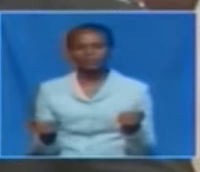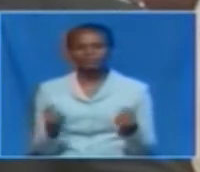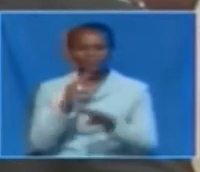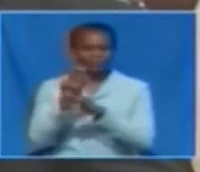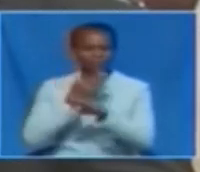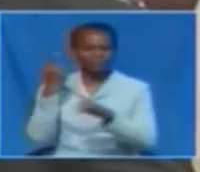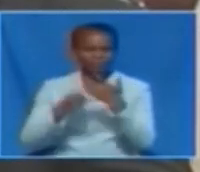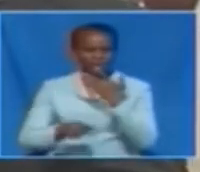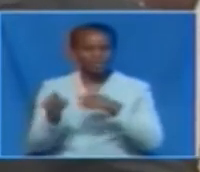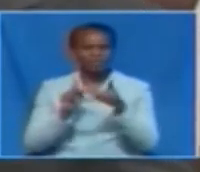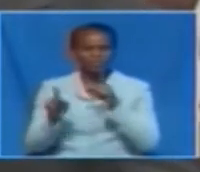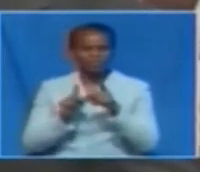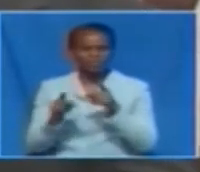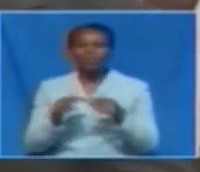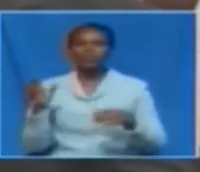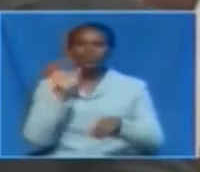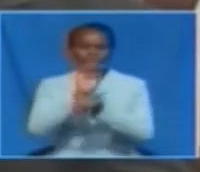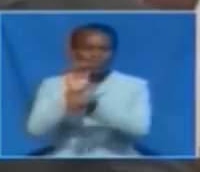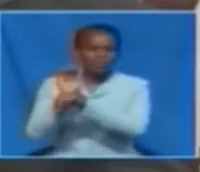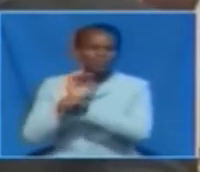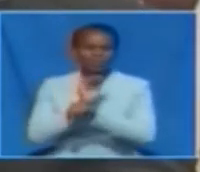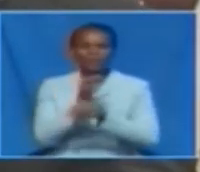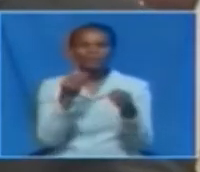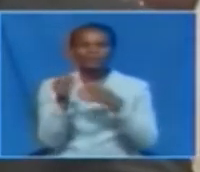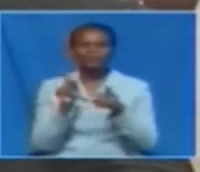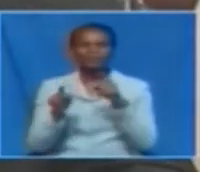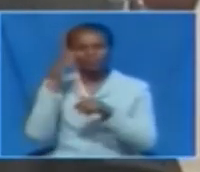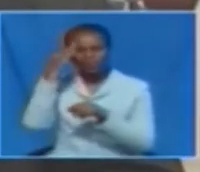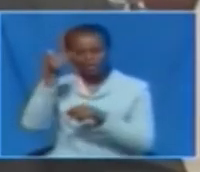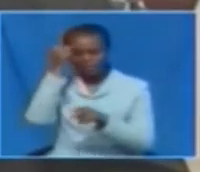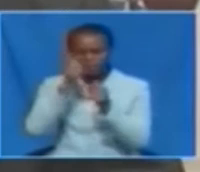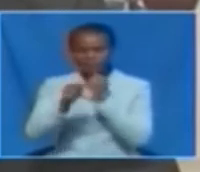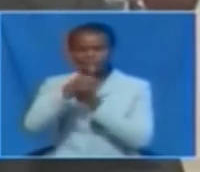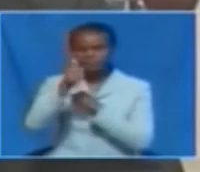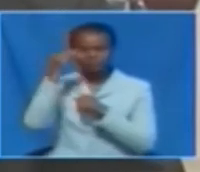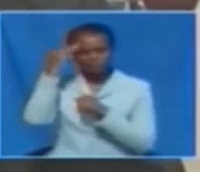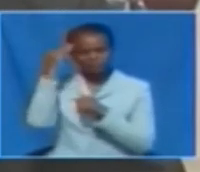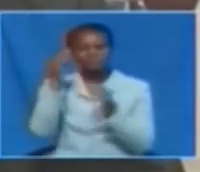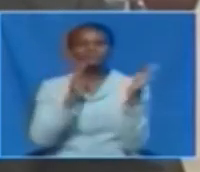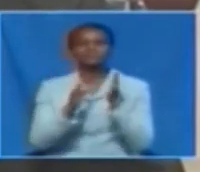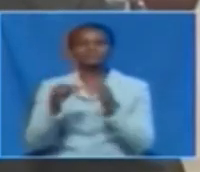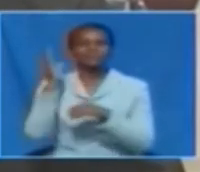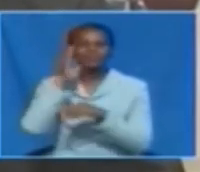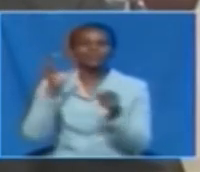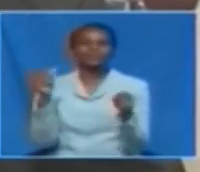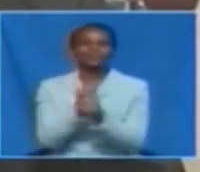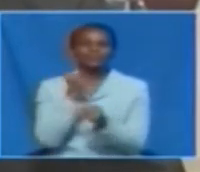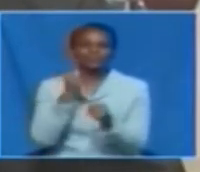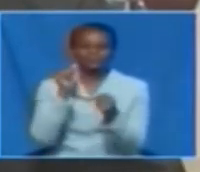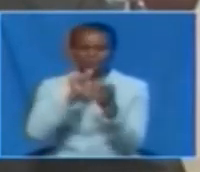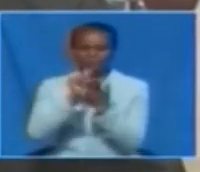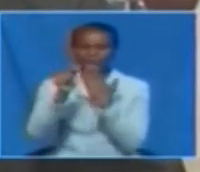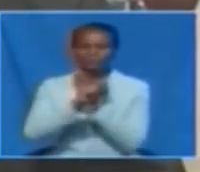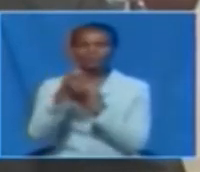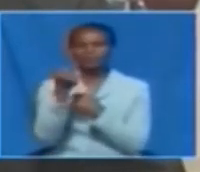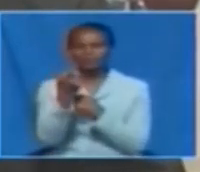would react like that. And then I found out that a lot of people reacted because they realized that that arrangement would win in August 11th.